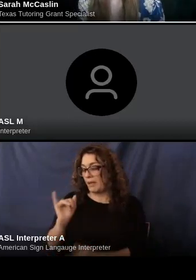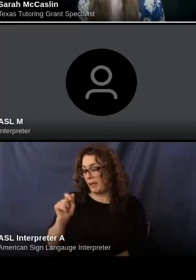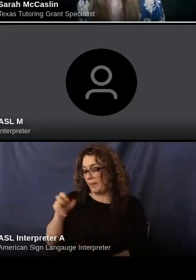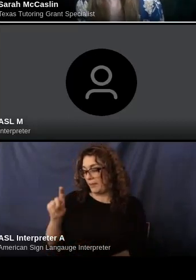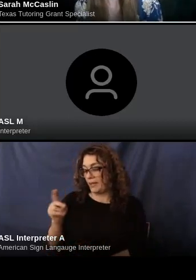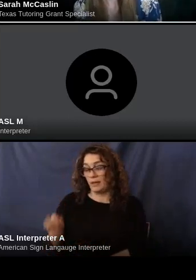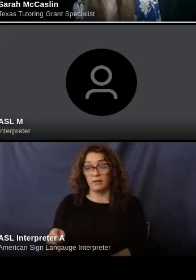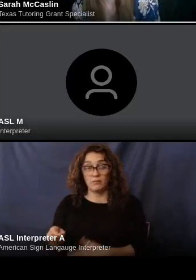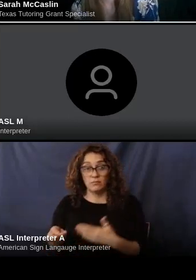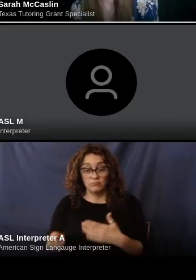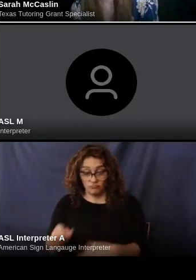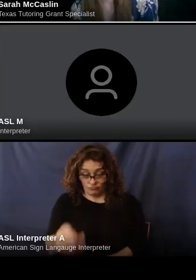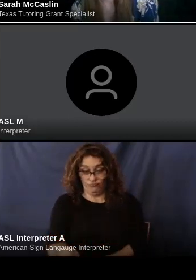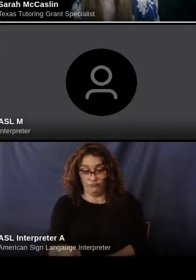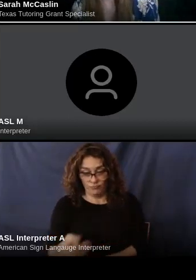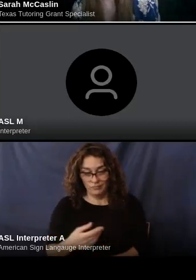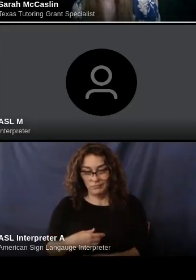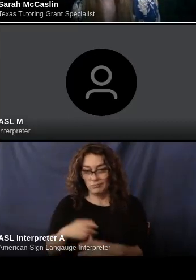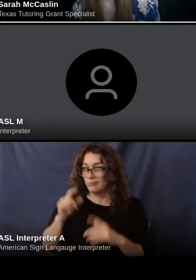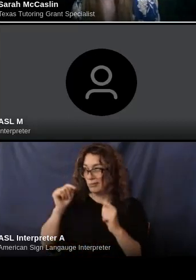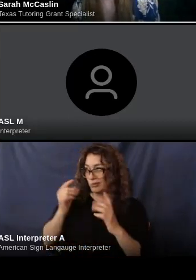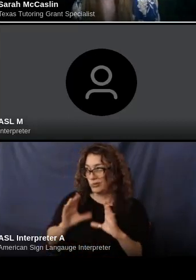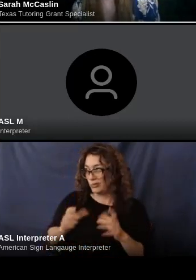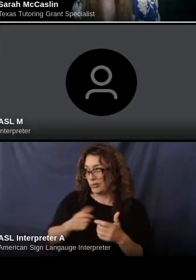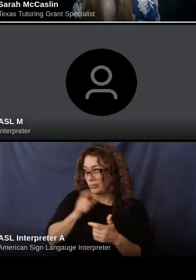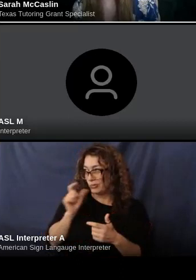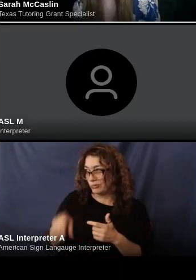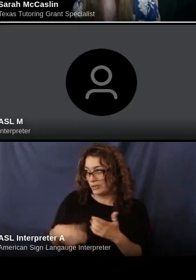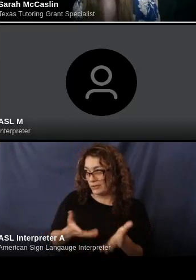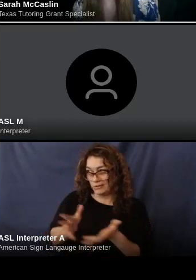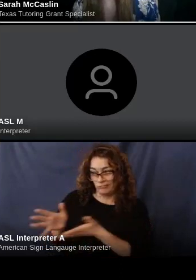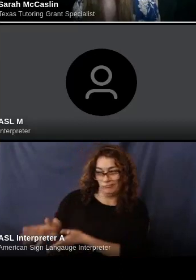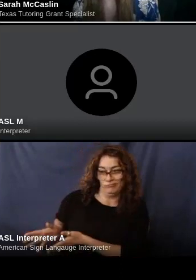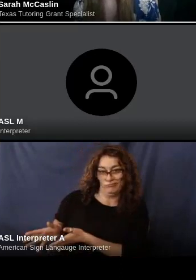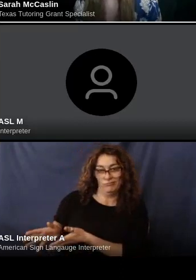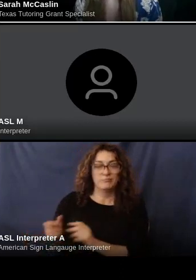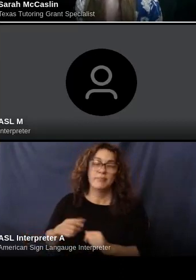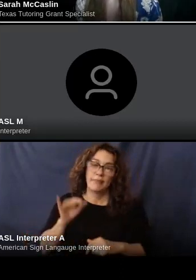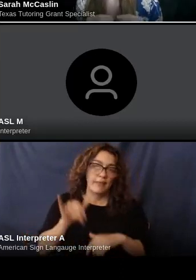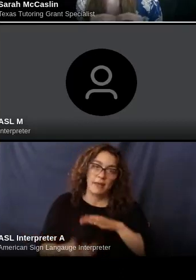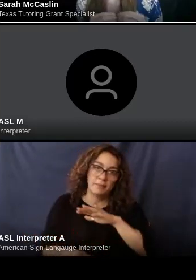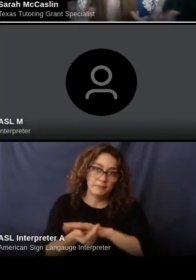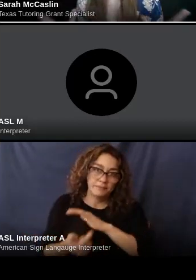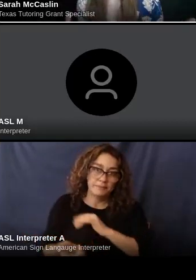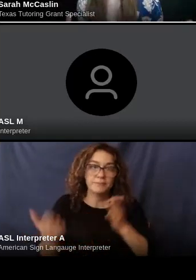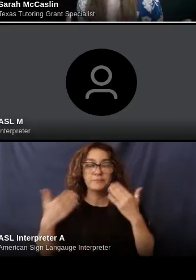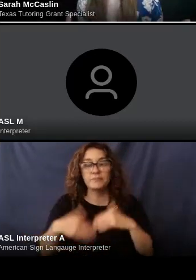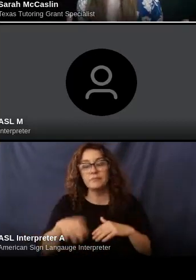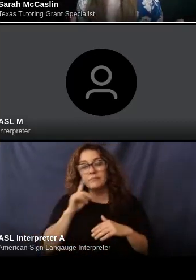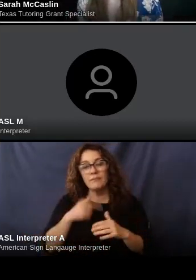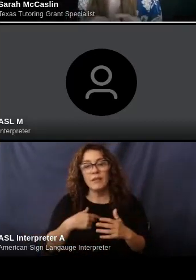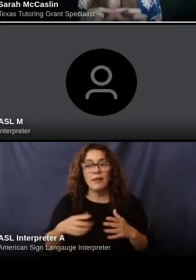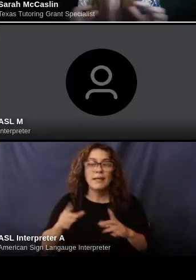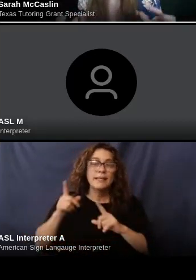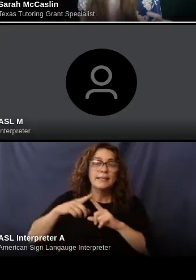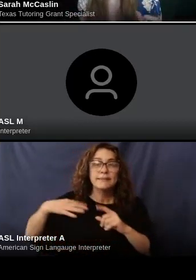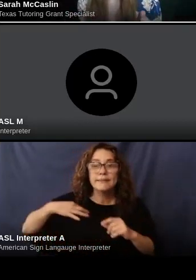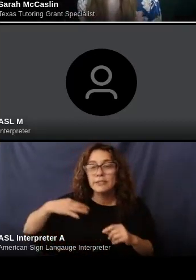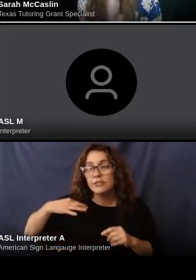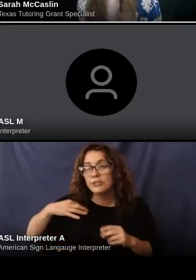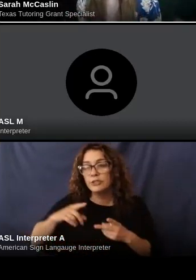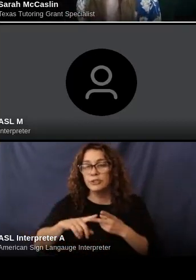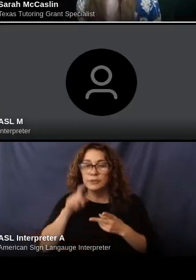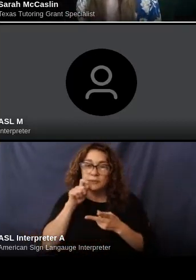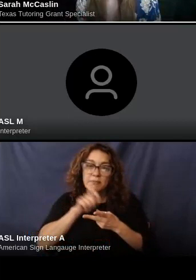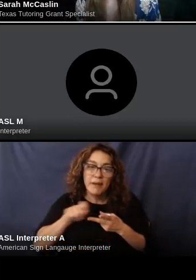there. Things like gifts, souvenirs, promotional items. You could think of like t-shirts with logos, little pins